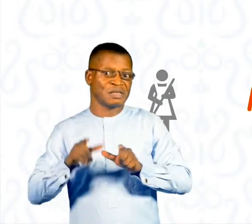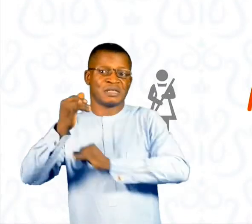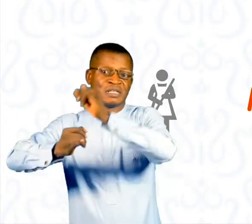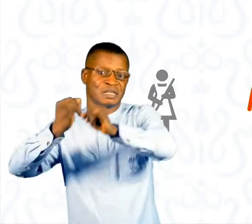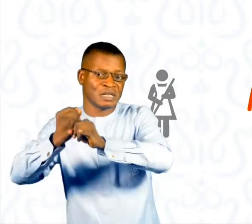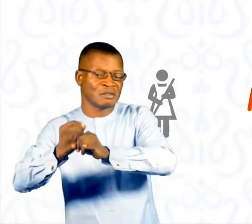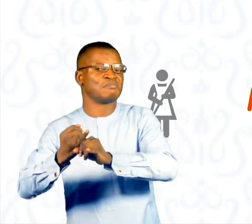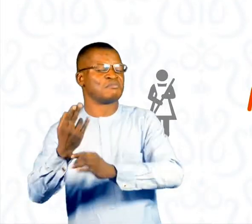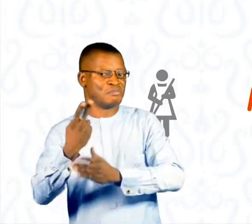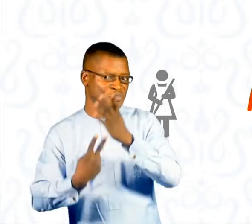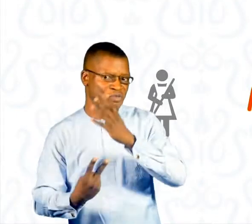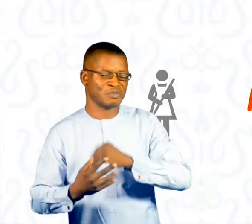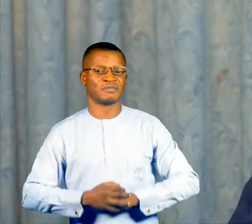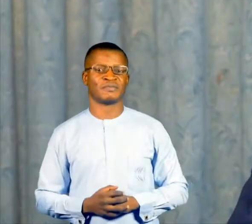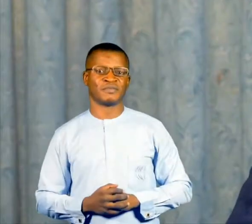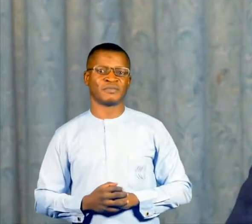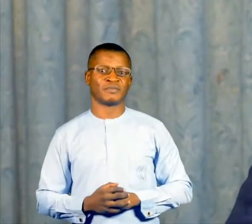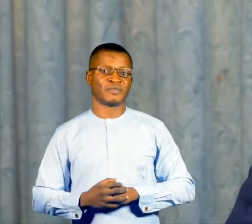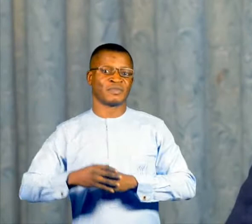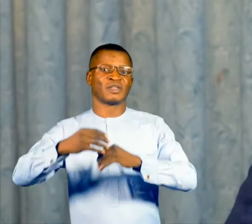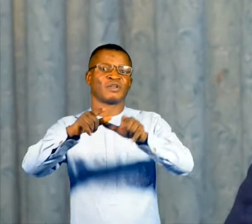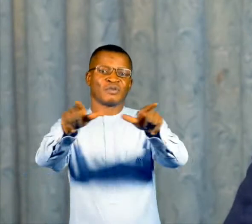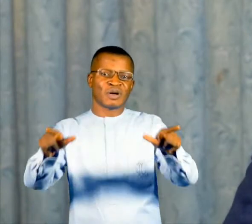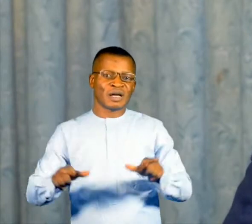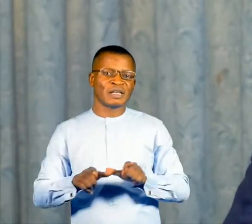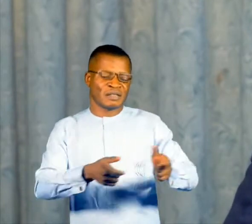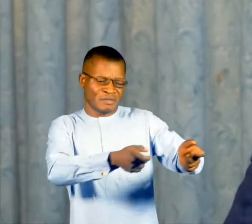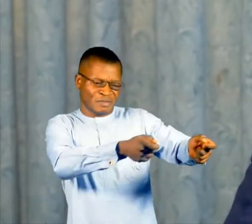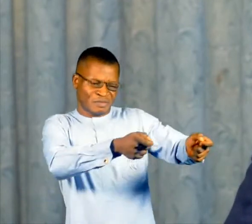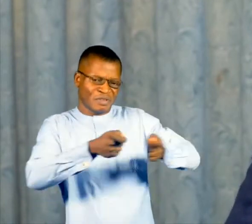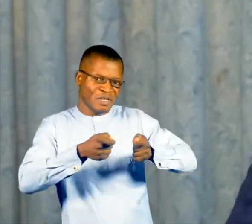international, or internal. Internal trafficking,